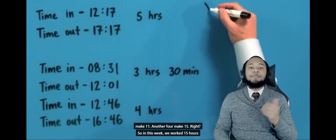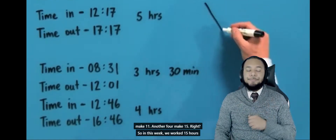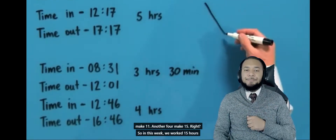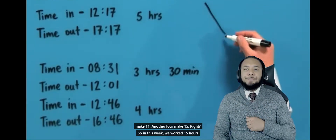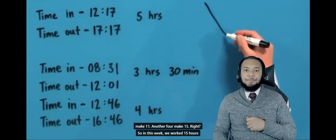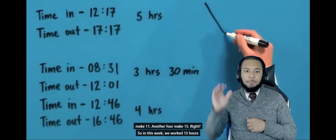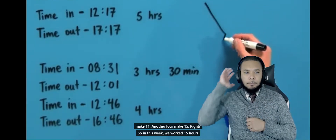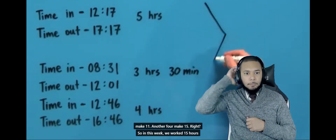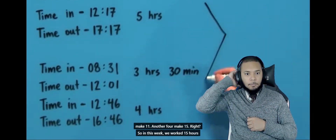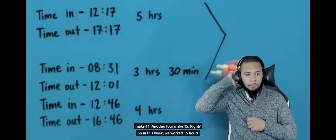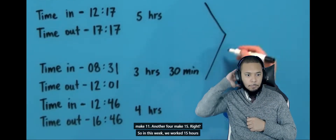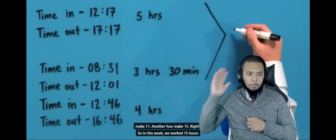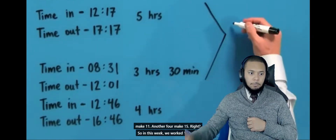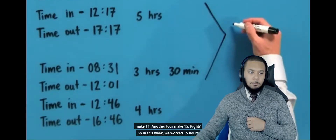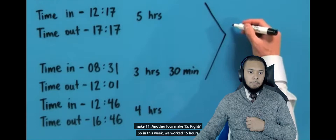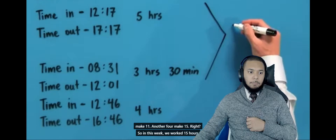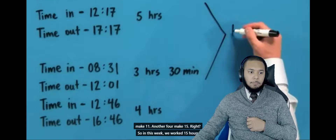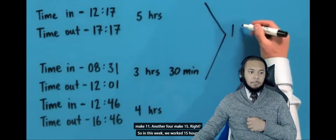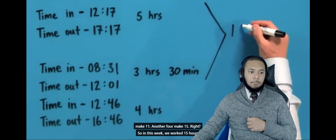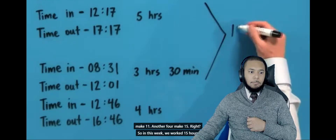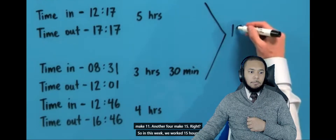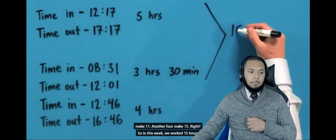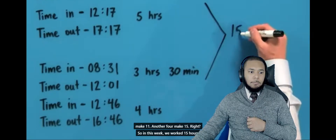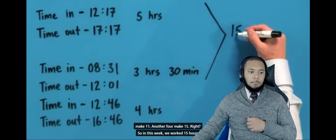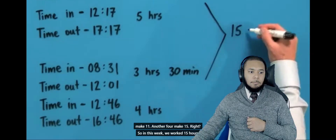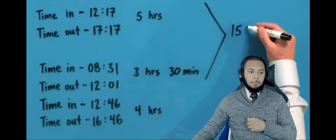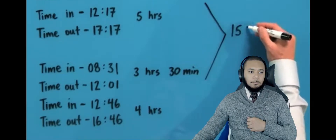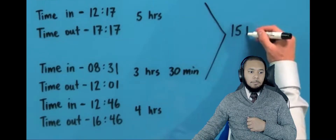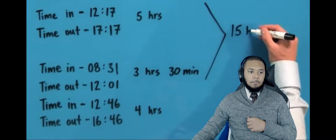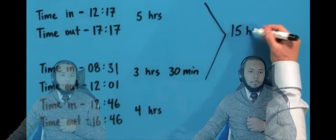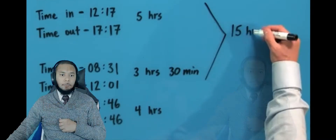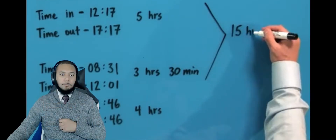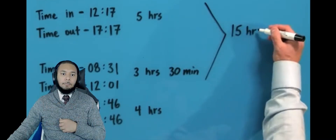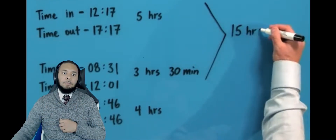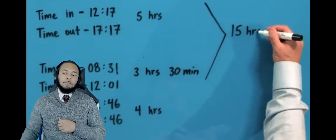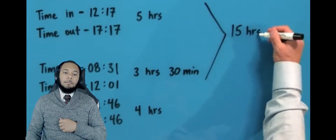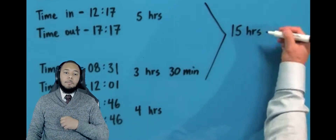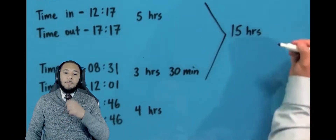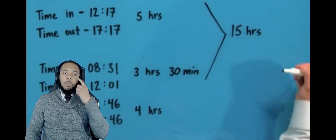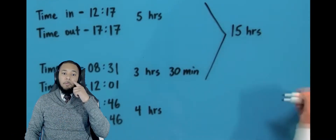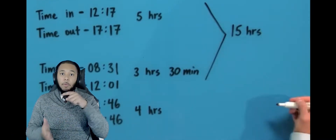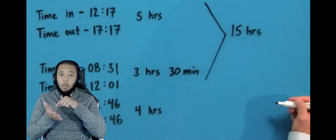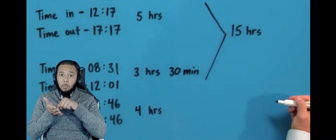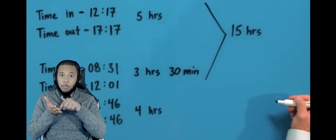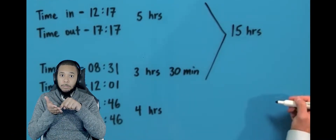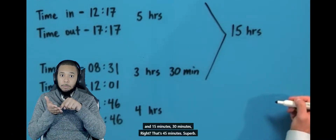this week, we worked 15 hours.